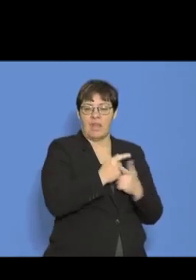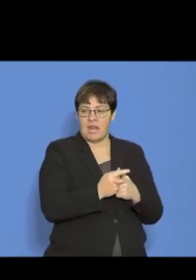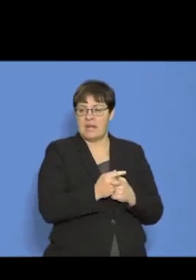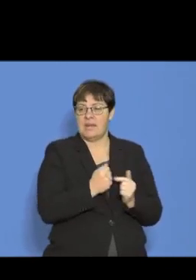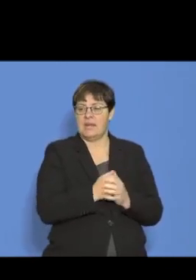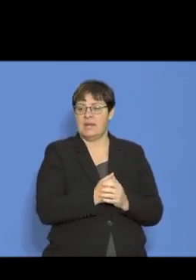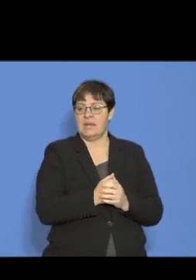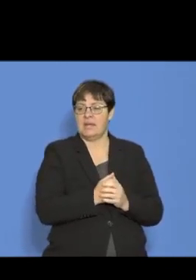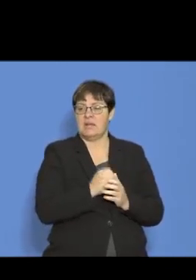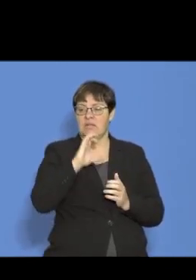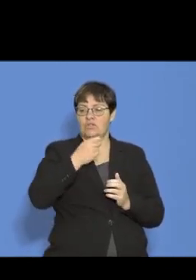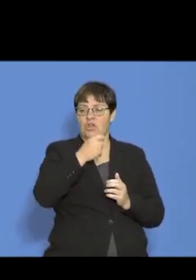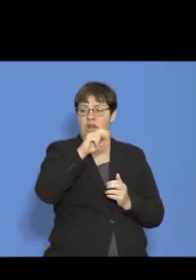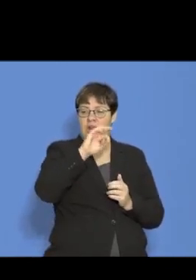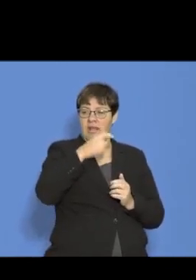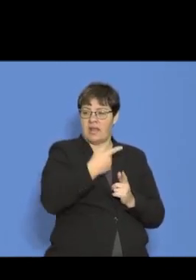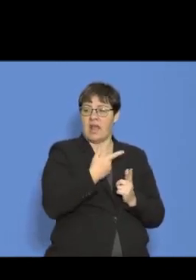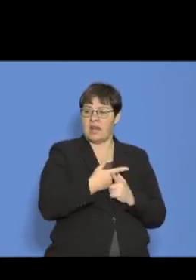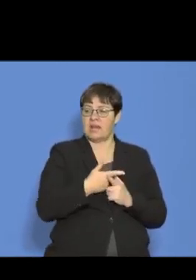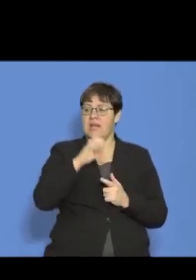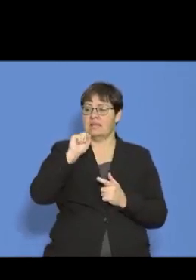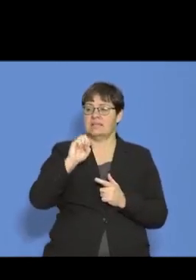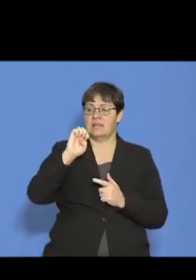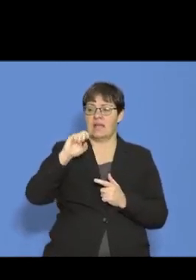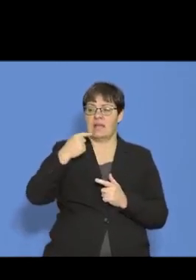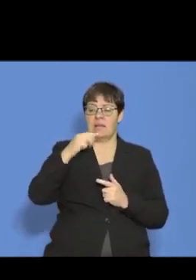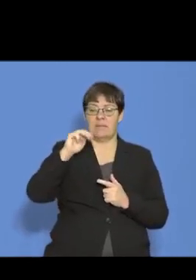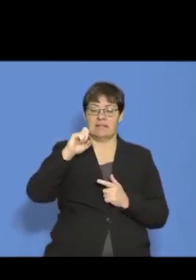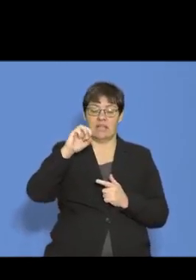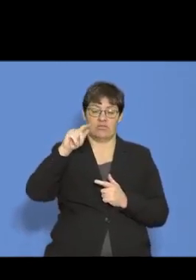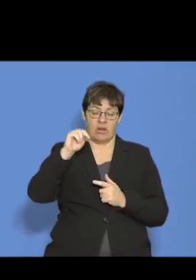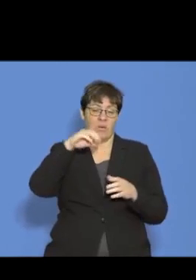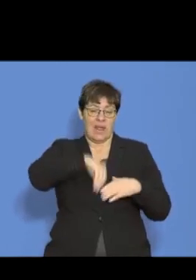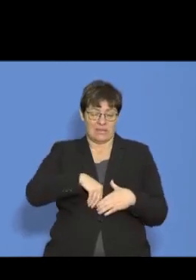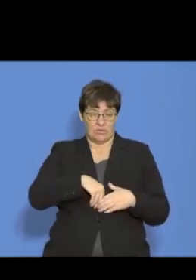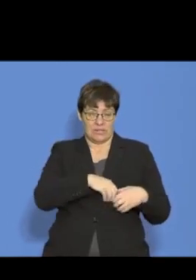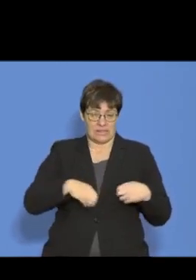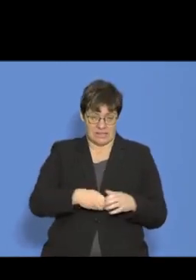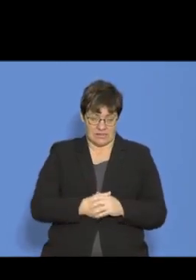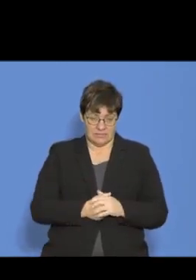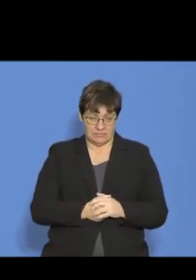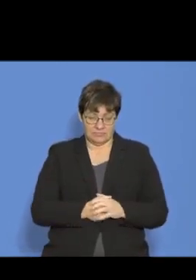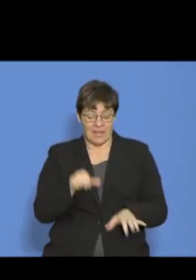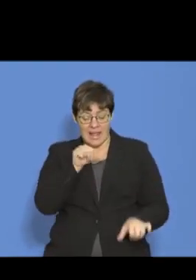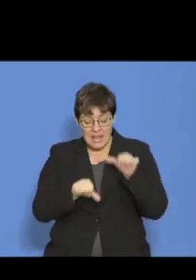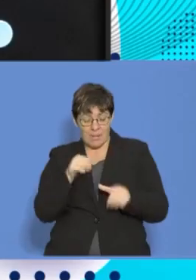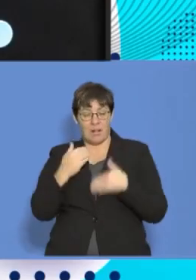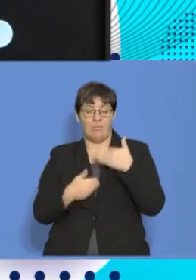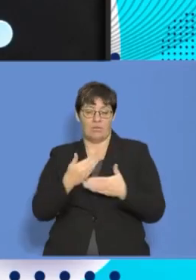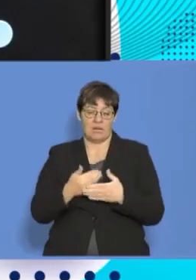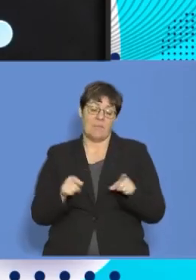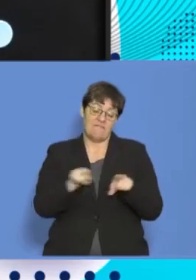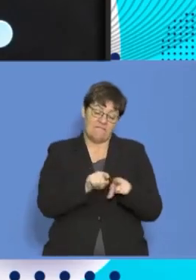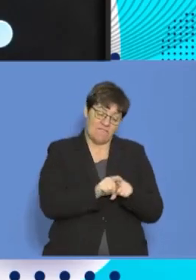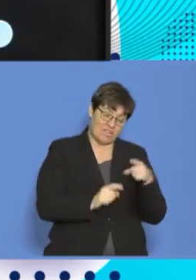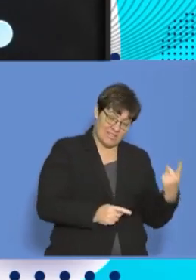churning and segmentation in the intestine. So what that means that there is a chemical process of digestion, but there is